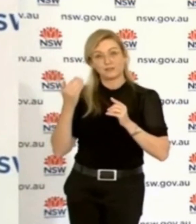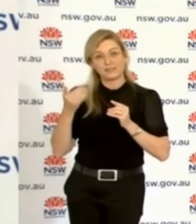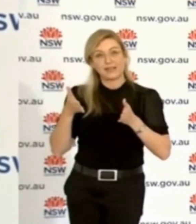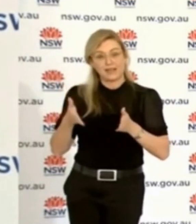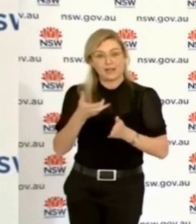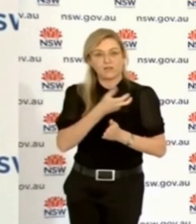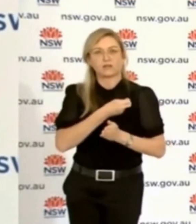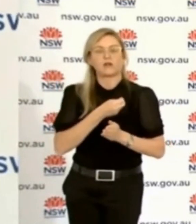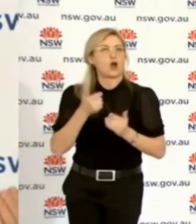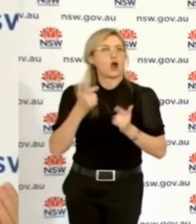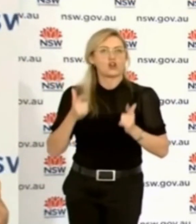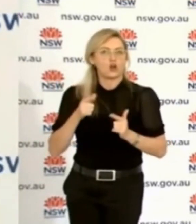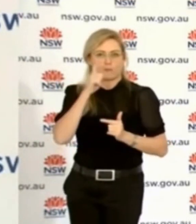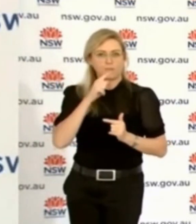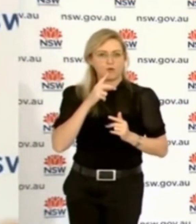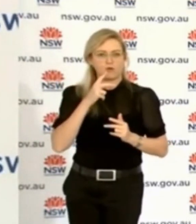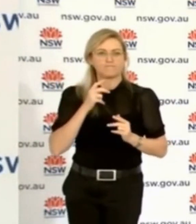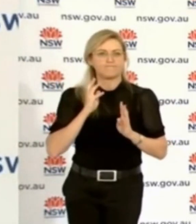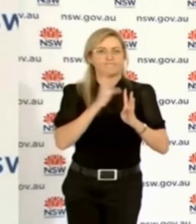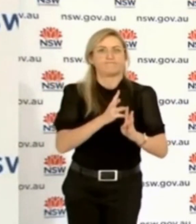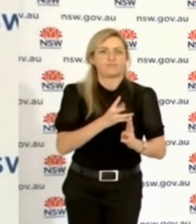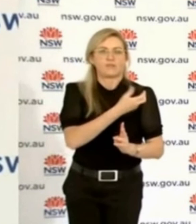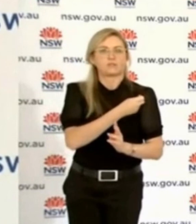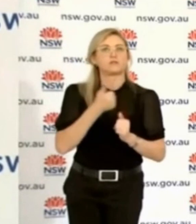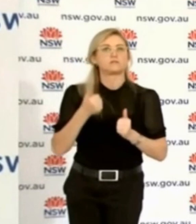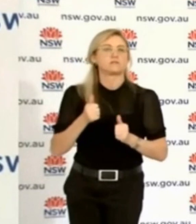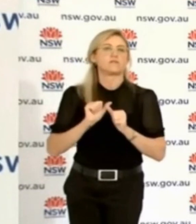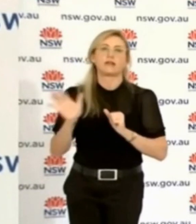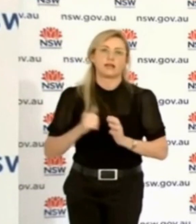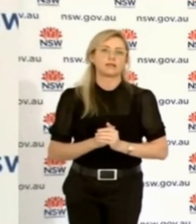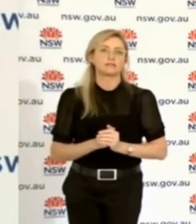that young people are acting so responsibly in